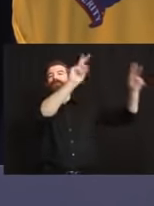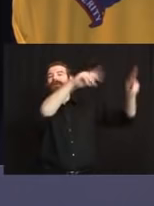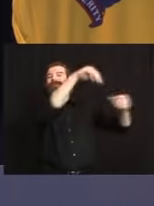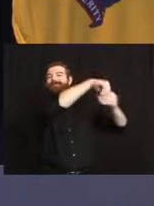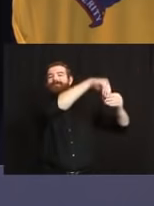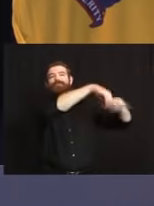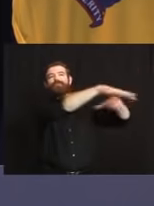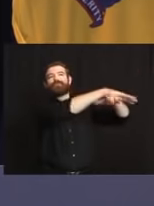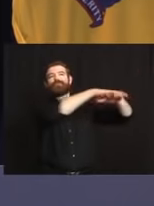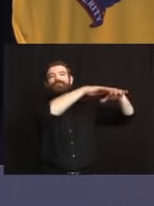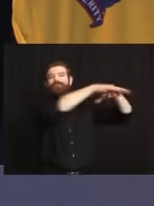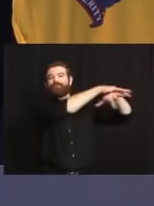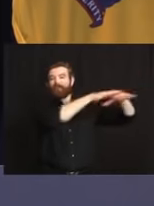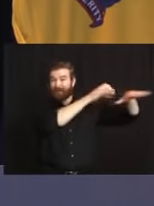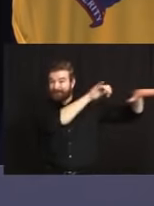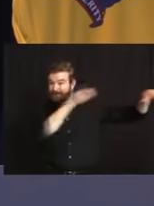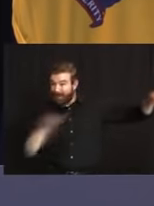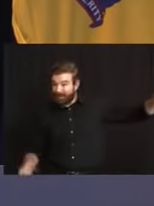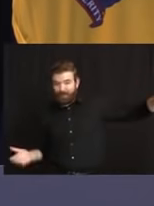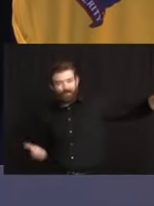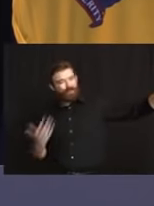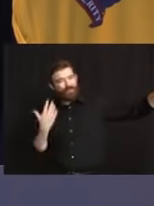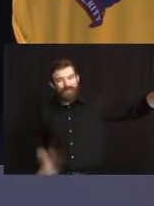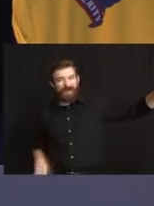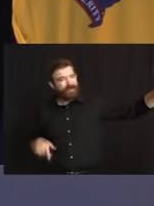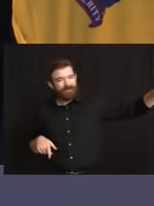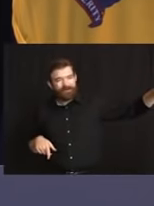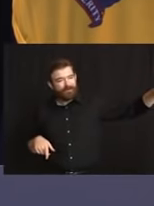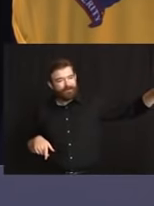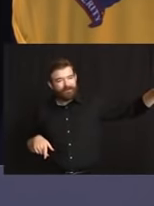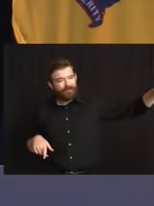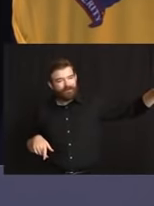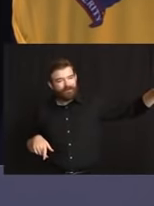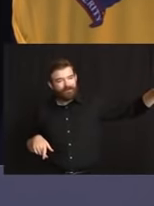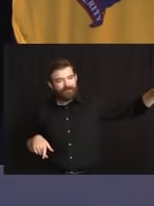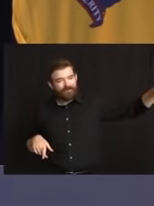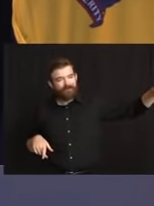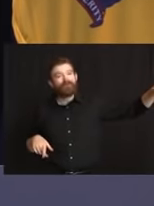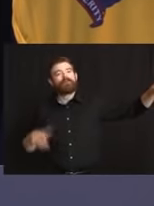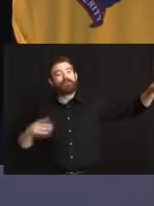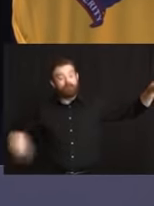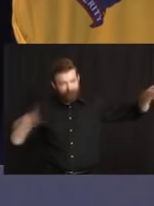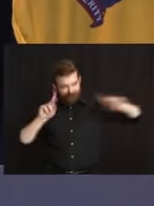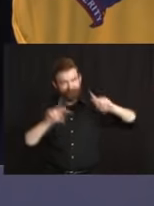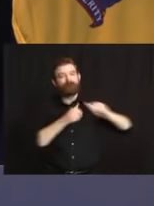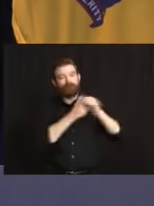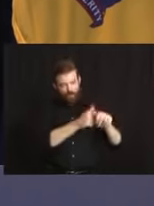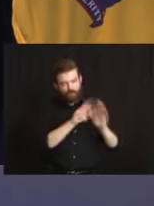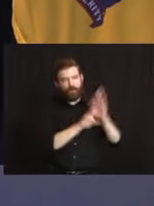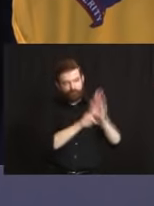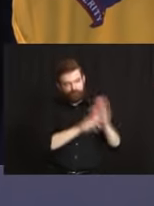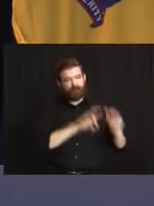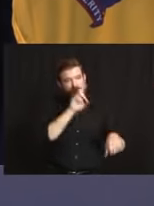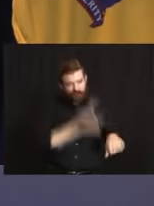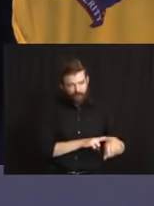out the knucklehead behavior, whether you're a proprietor or a patron, it isn't just that. It is